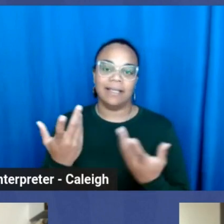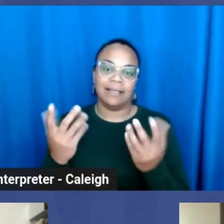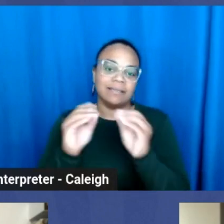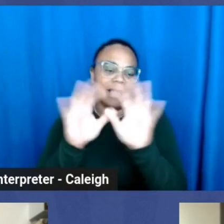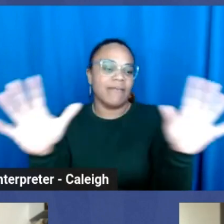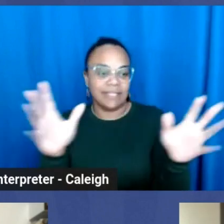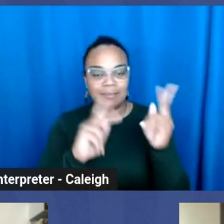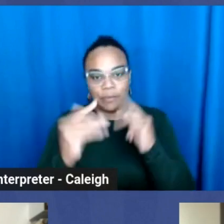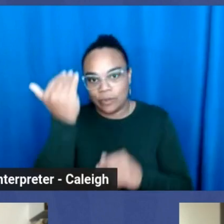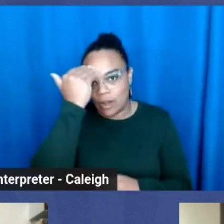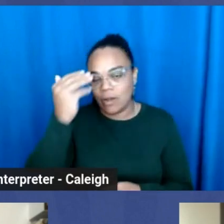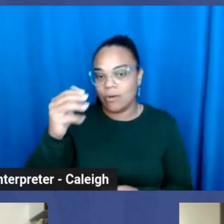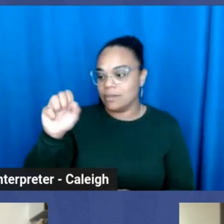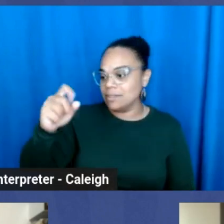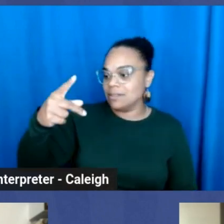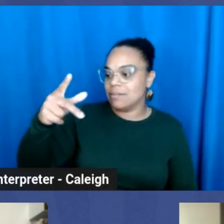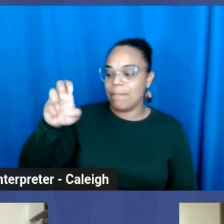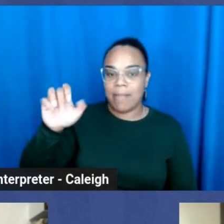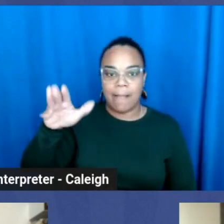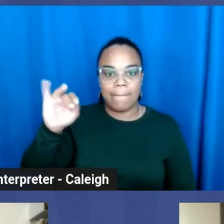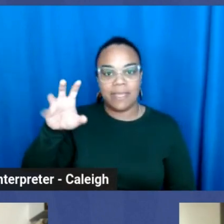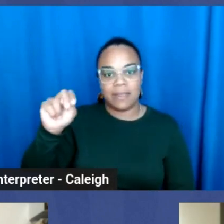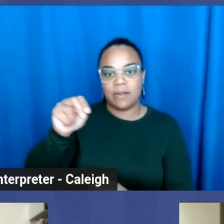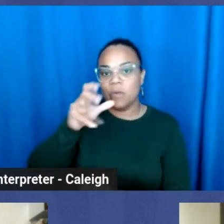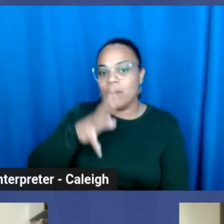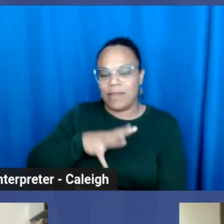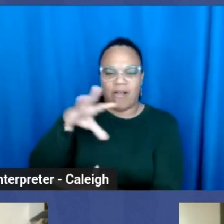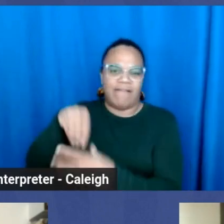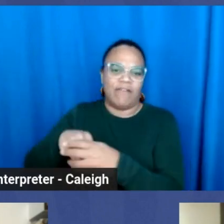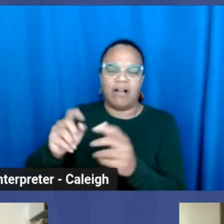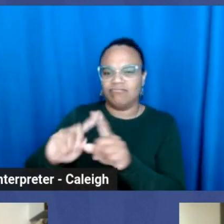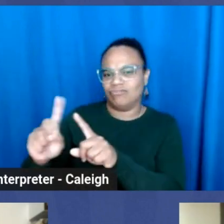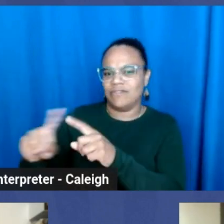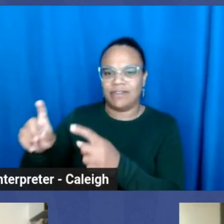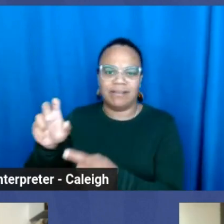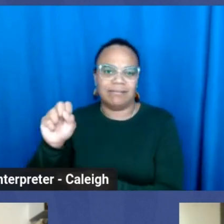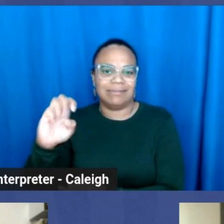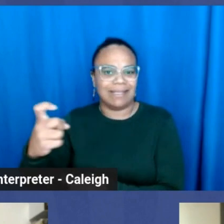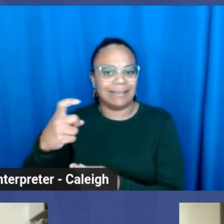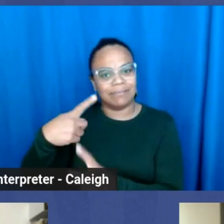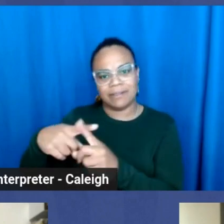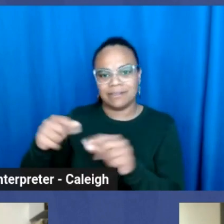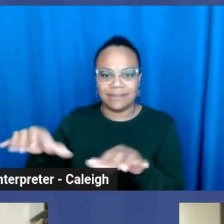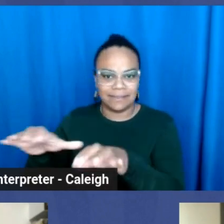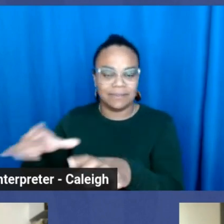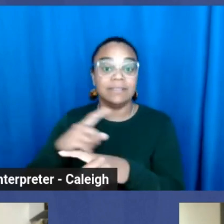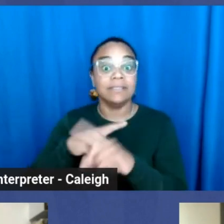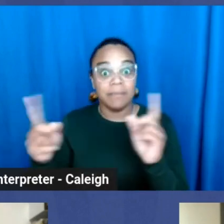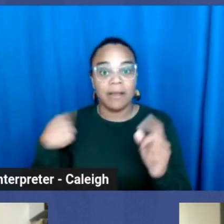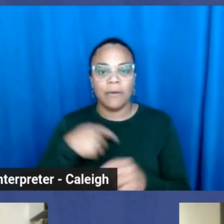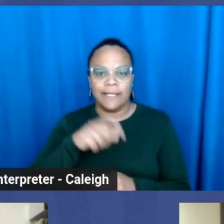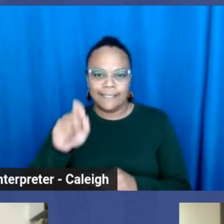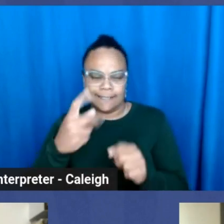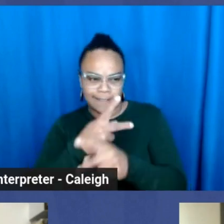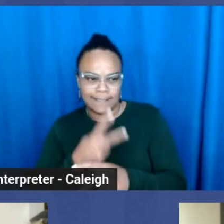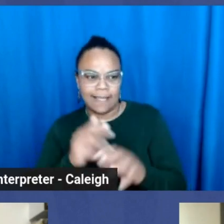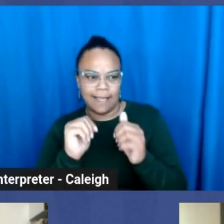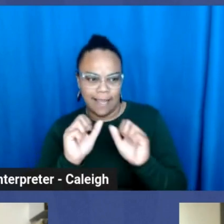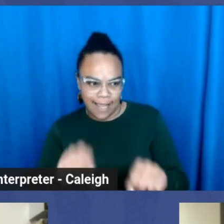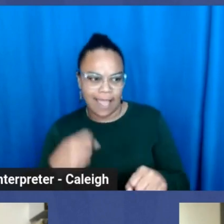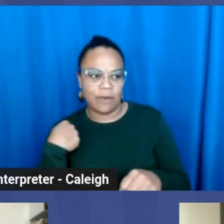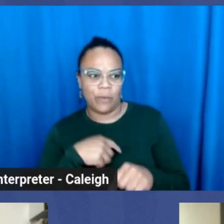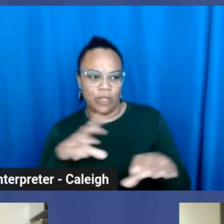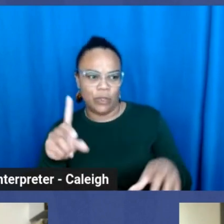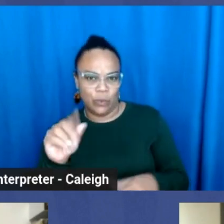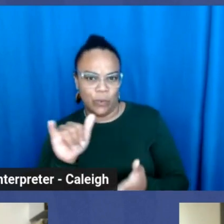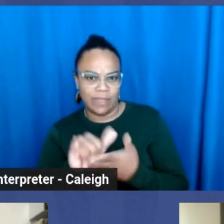engaging in those activities. But the purpose of Planned Parenthood, the purpose in that moment was to say, can we do it in a safe way? So if somebody comes